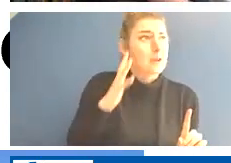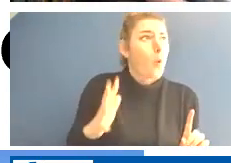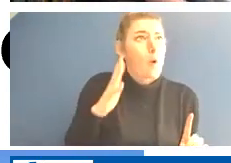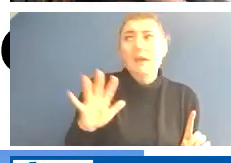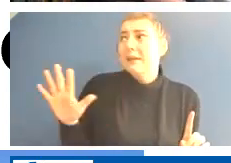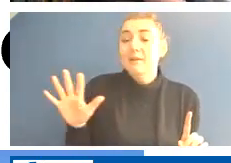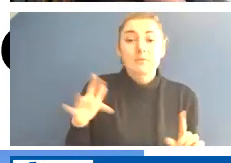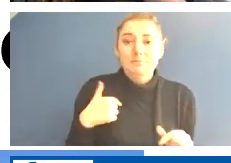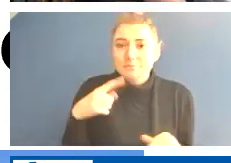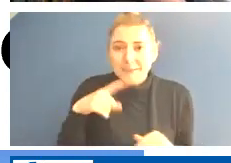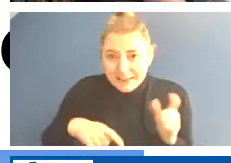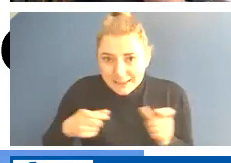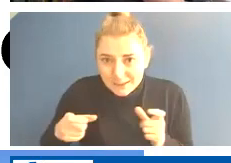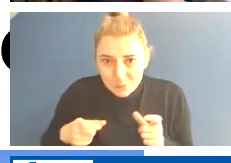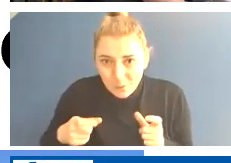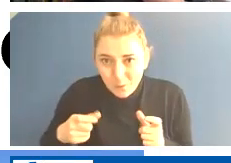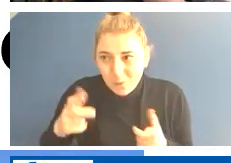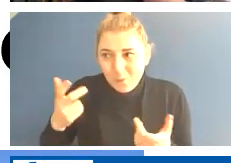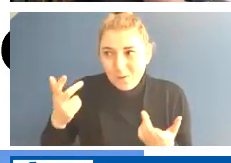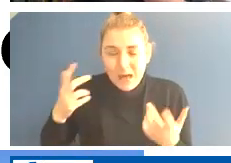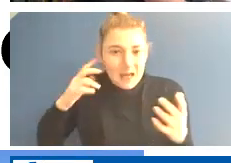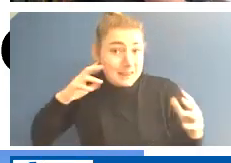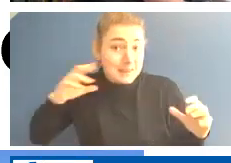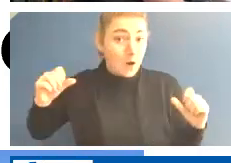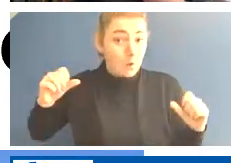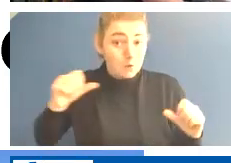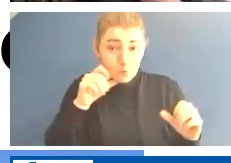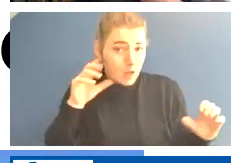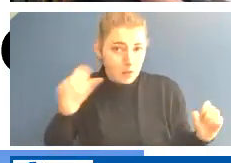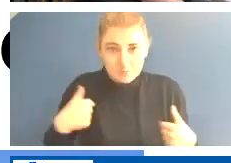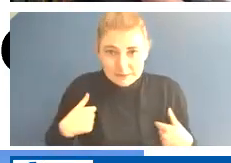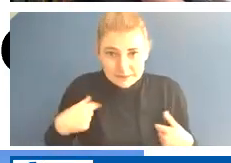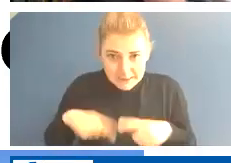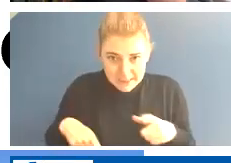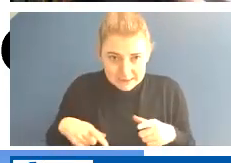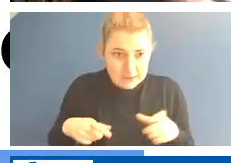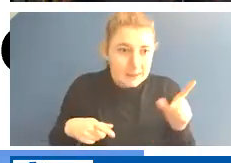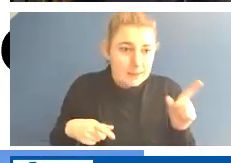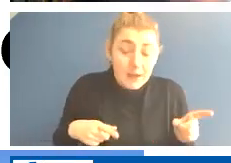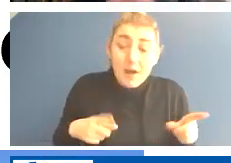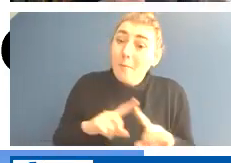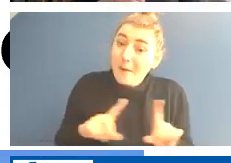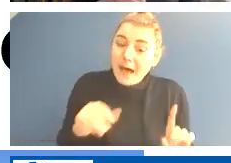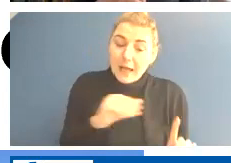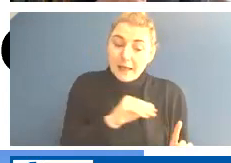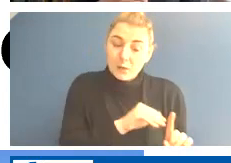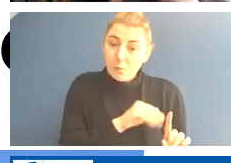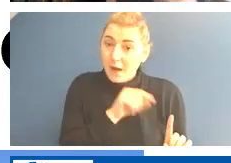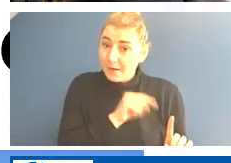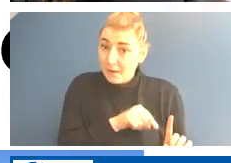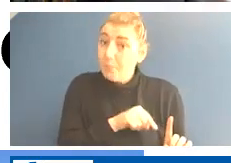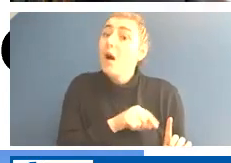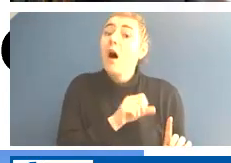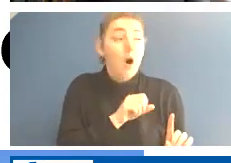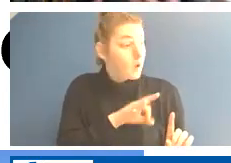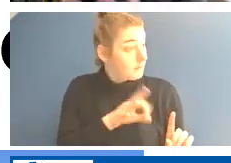I can't control what the volume level is going to be like in the museum, but I can remind them that if it